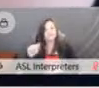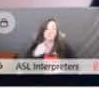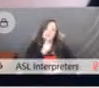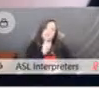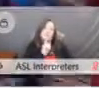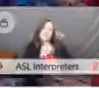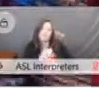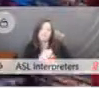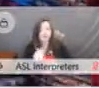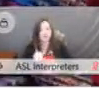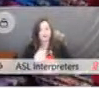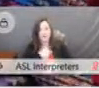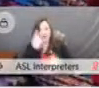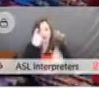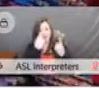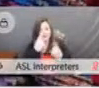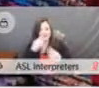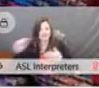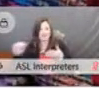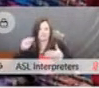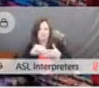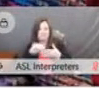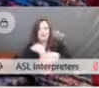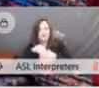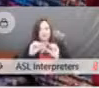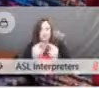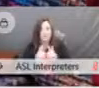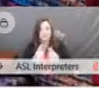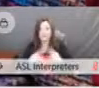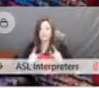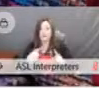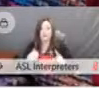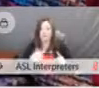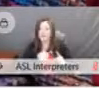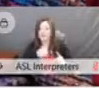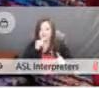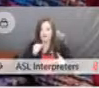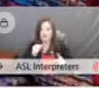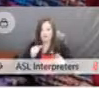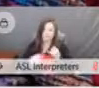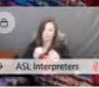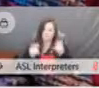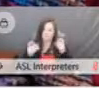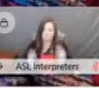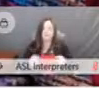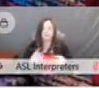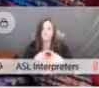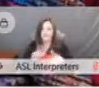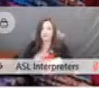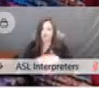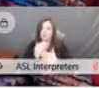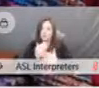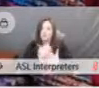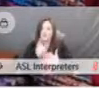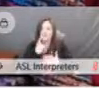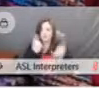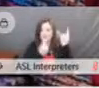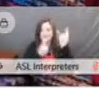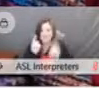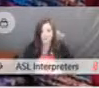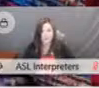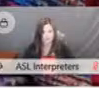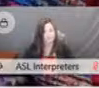being considered in these groups. We have not finalized the definitions, but they're definitely on the list to be considered.